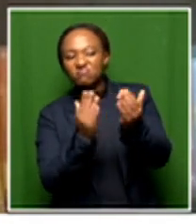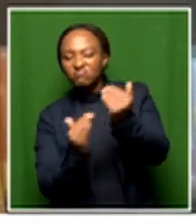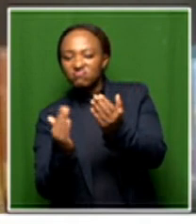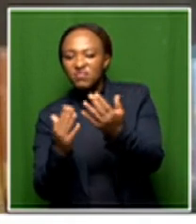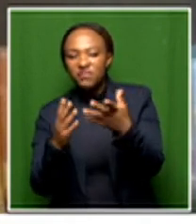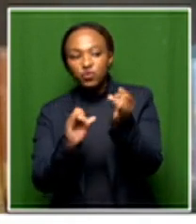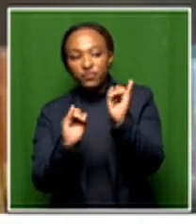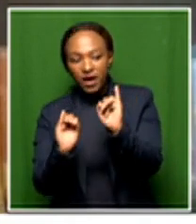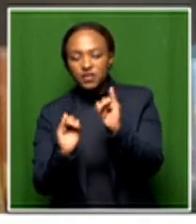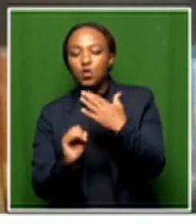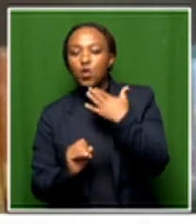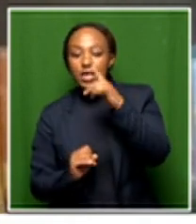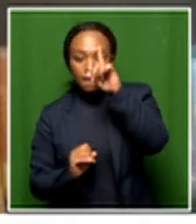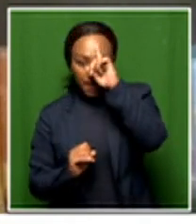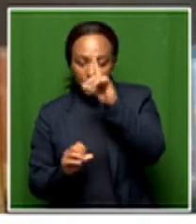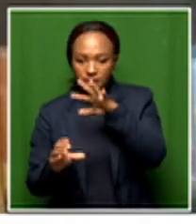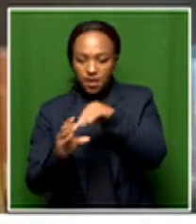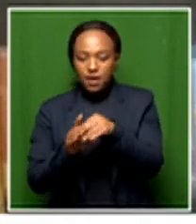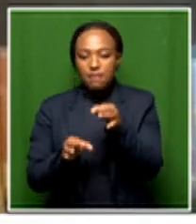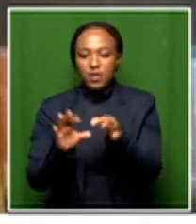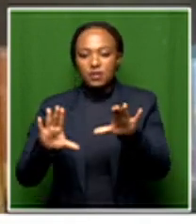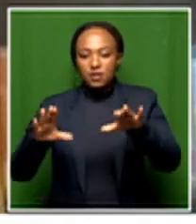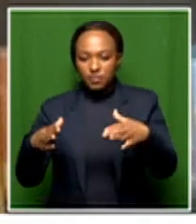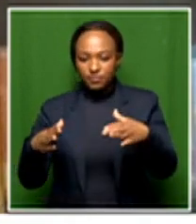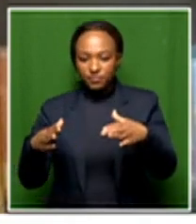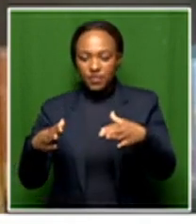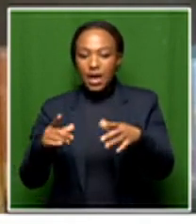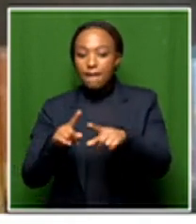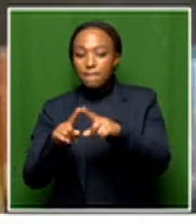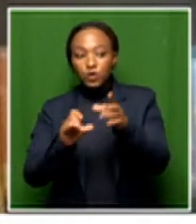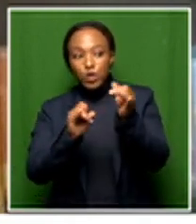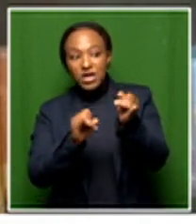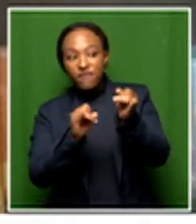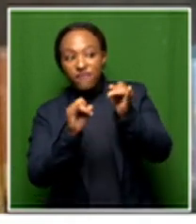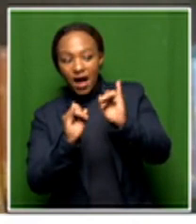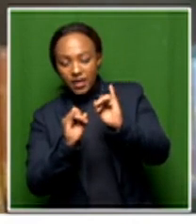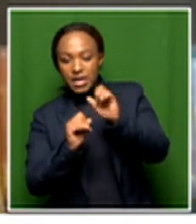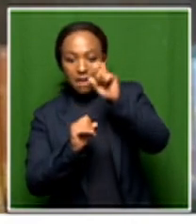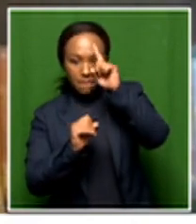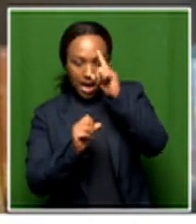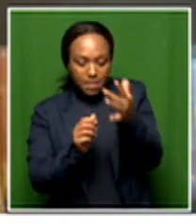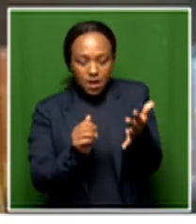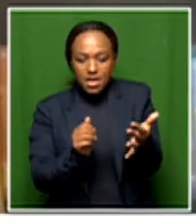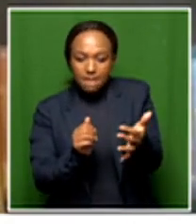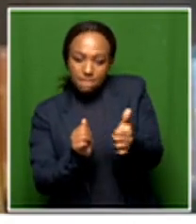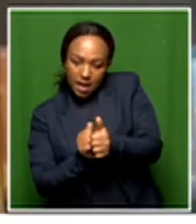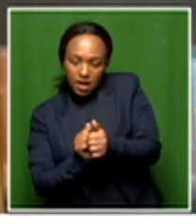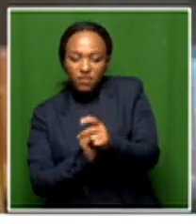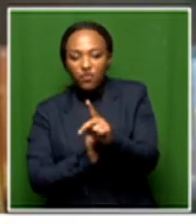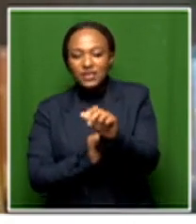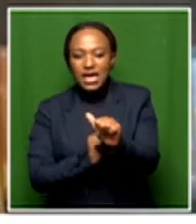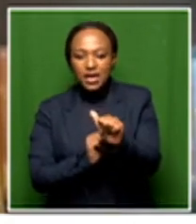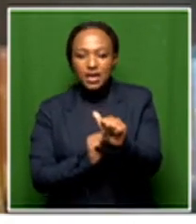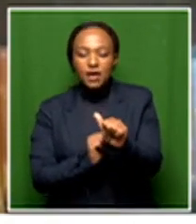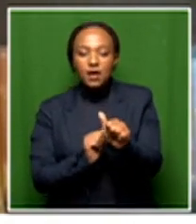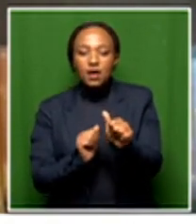when they invited blacks into the party, they actually did not invite blacks as co-owners of the DA. They invited